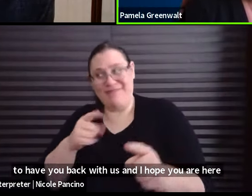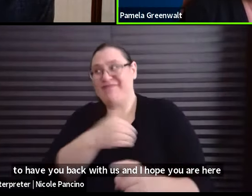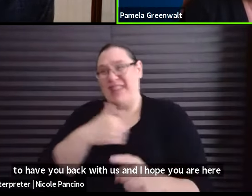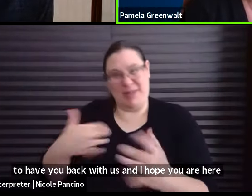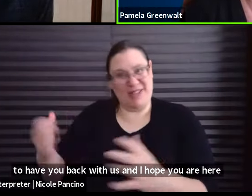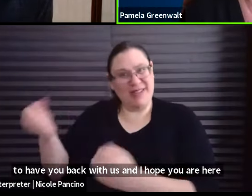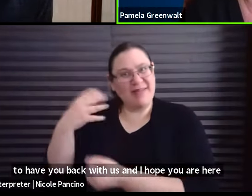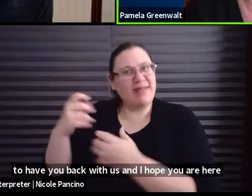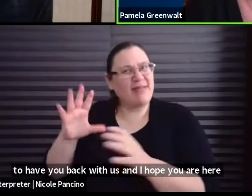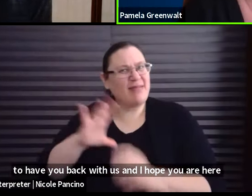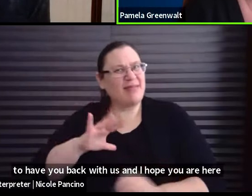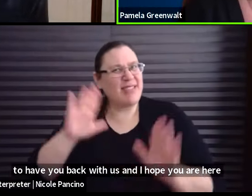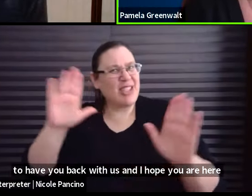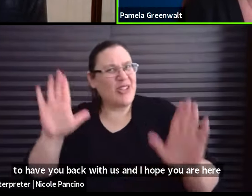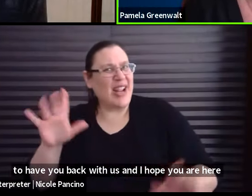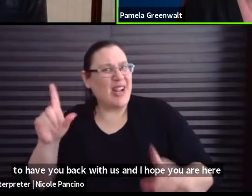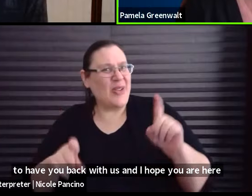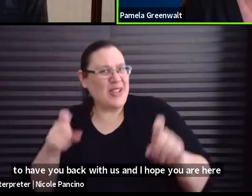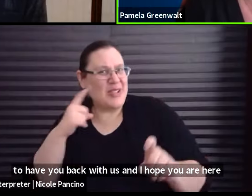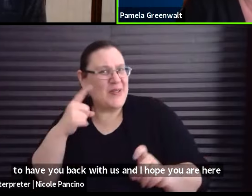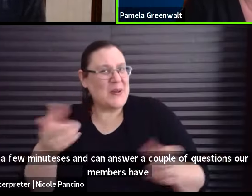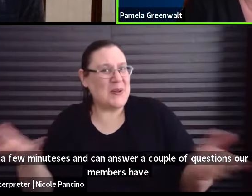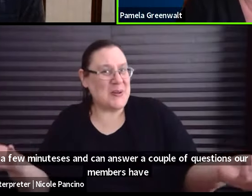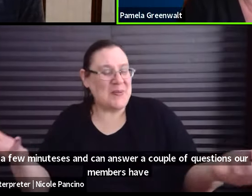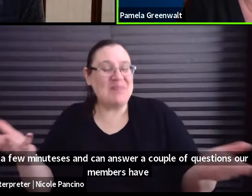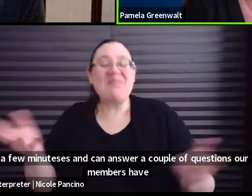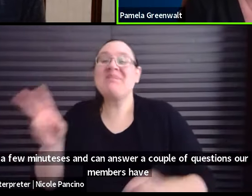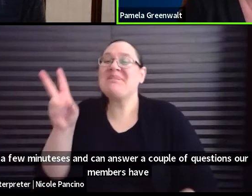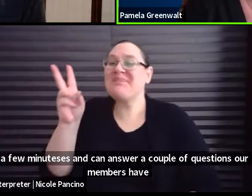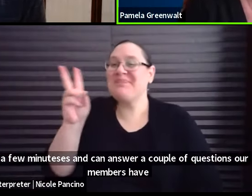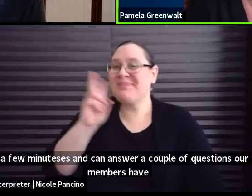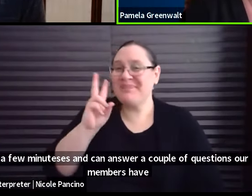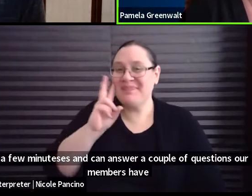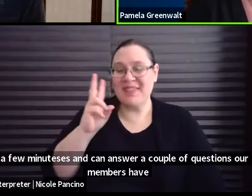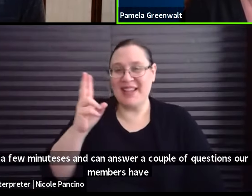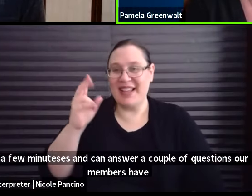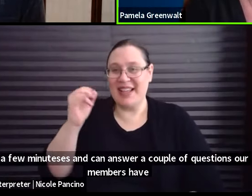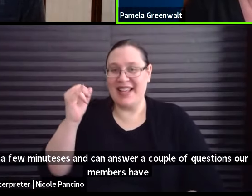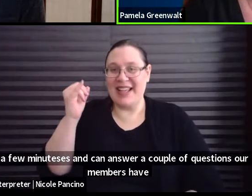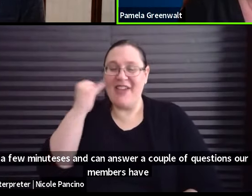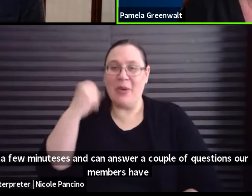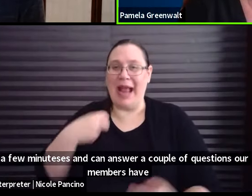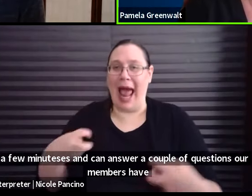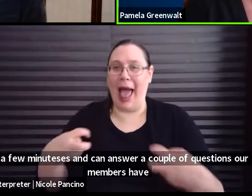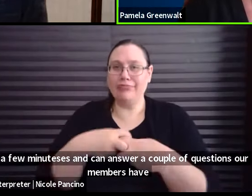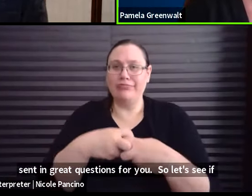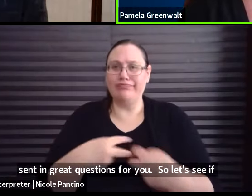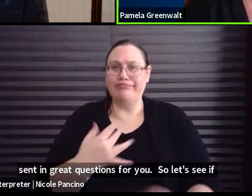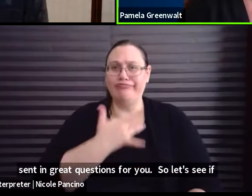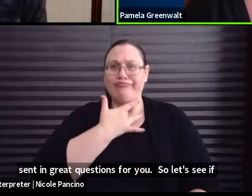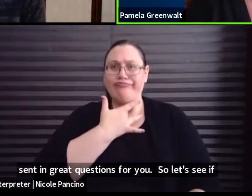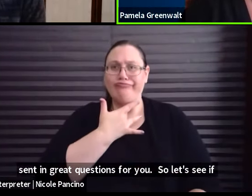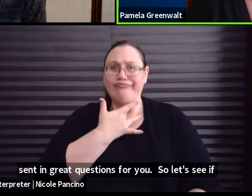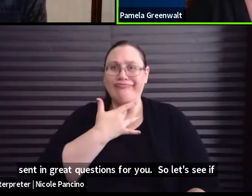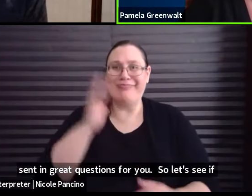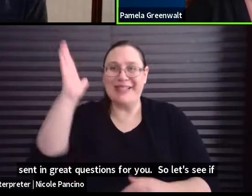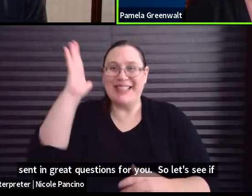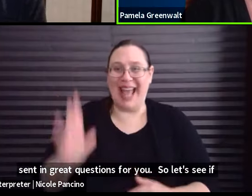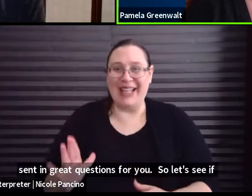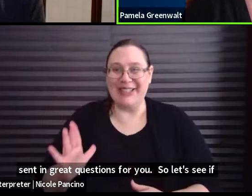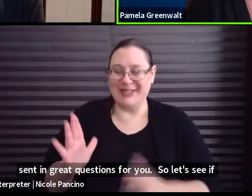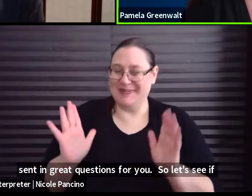really great questions for you. So let's see if we can play Stump the Presenter. Okay. Starting